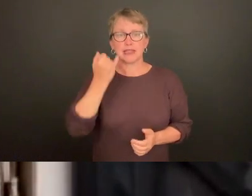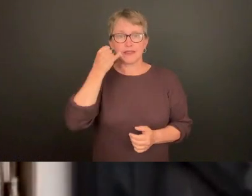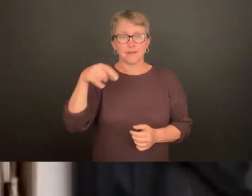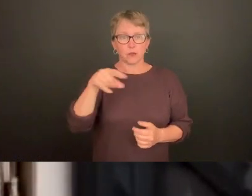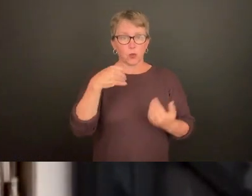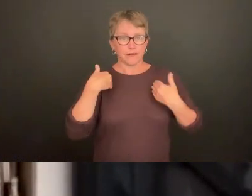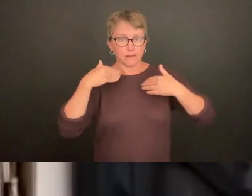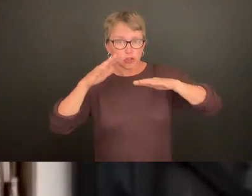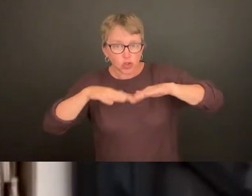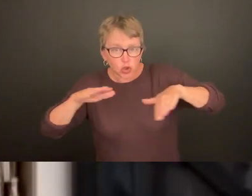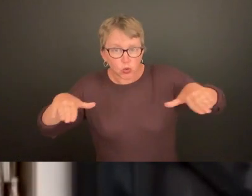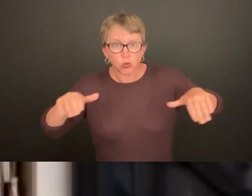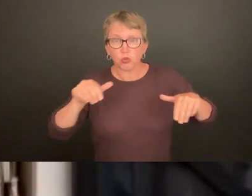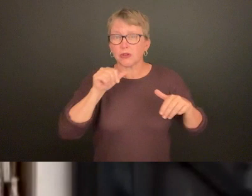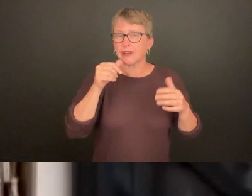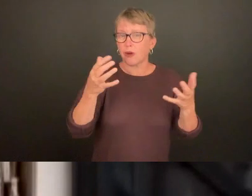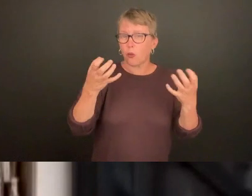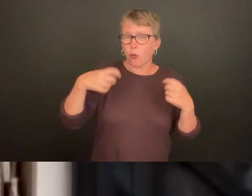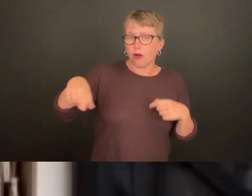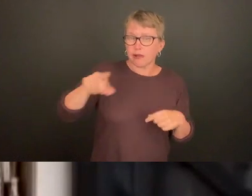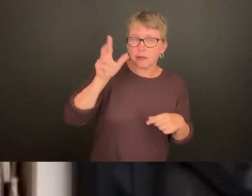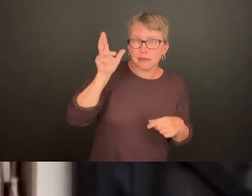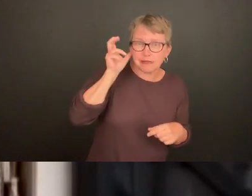disability, as well as for myself.